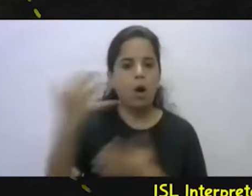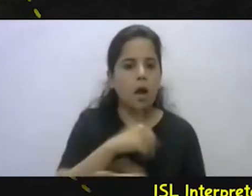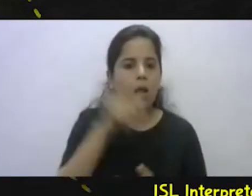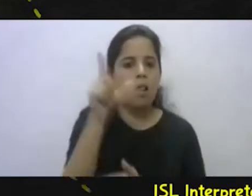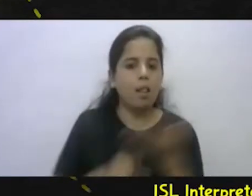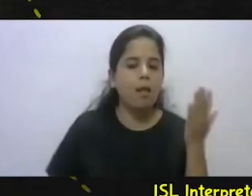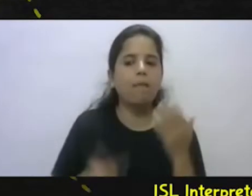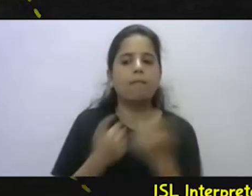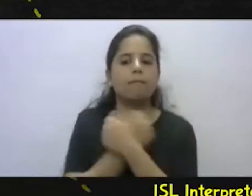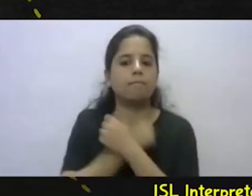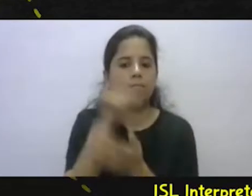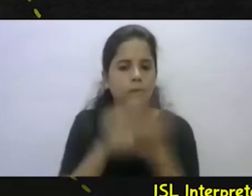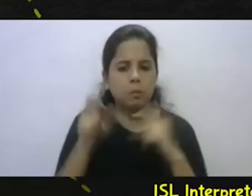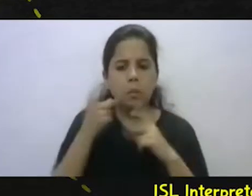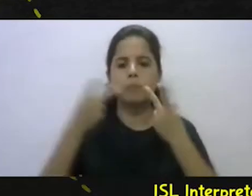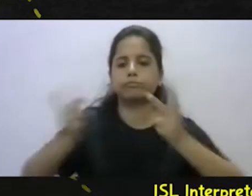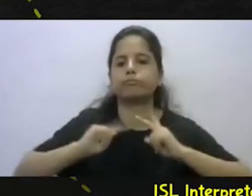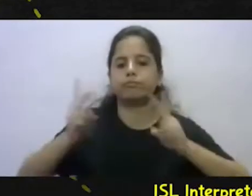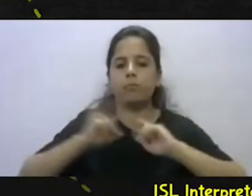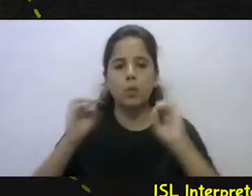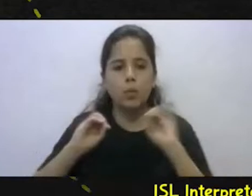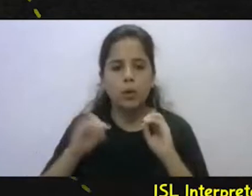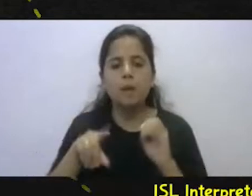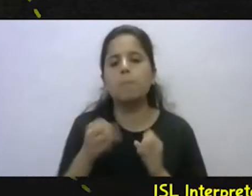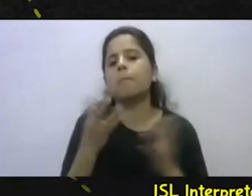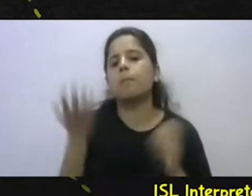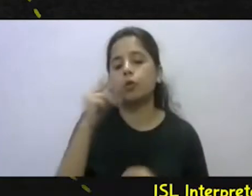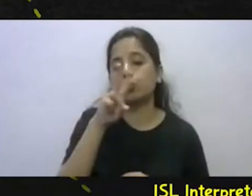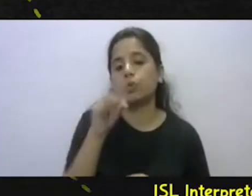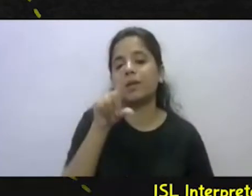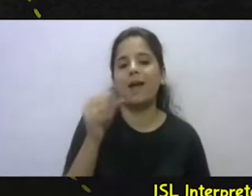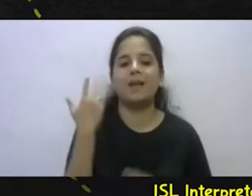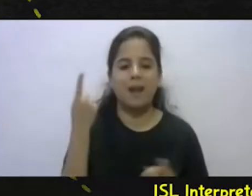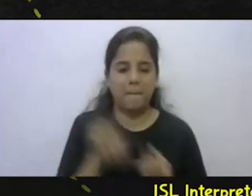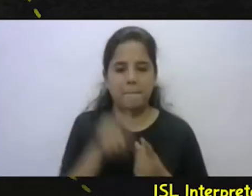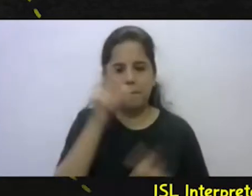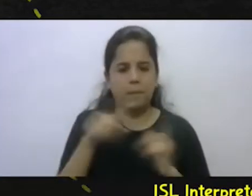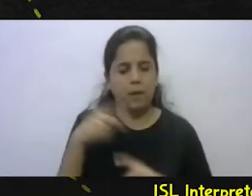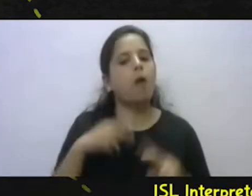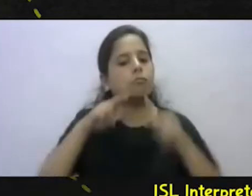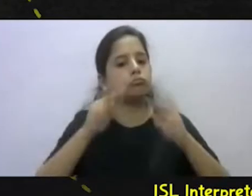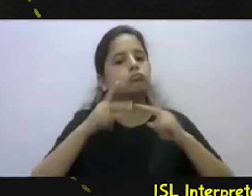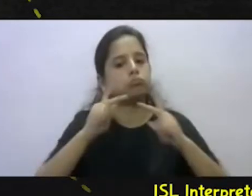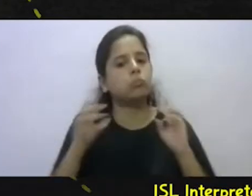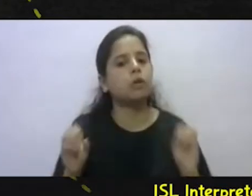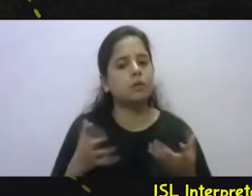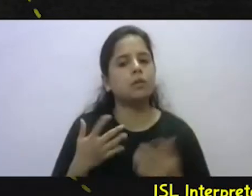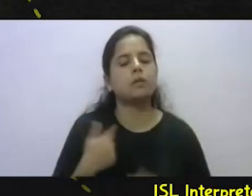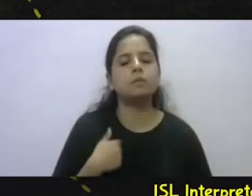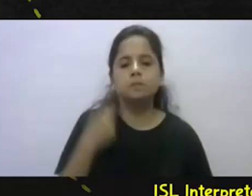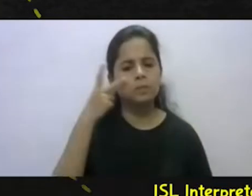letters and people not responding, there was a moment in 2019 when people started responding, and I had